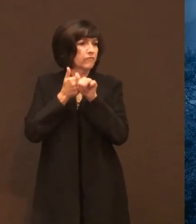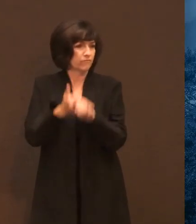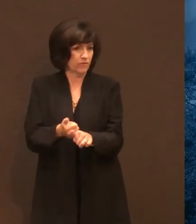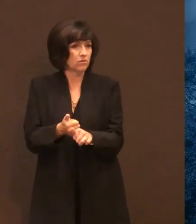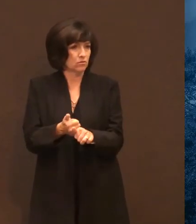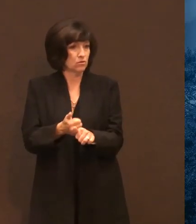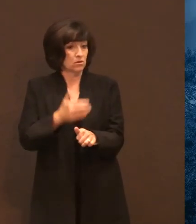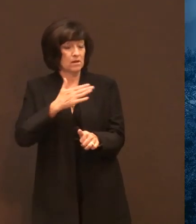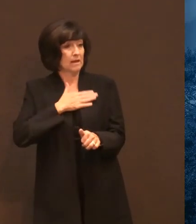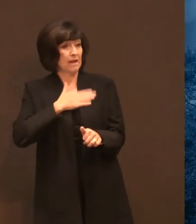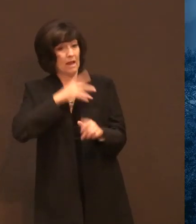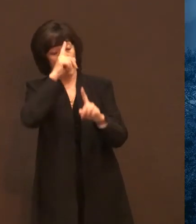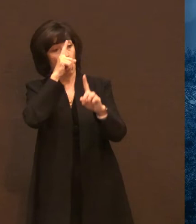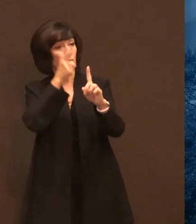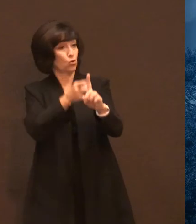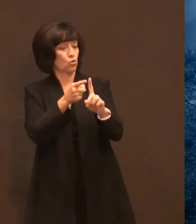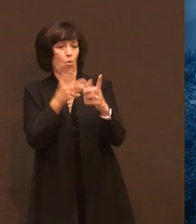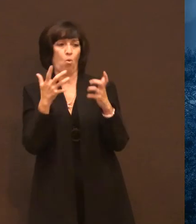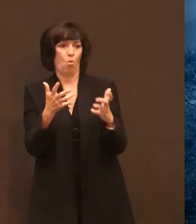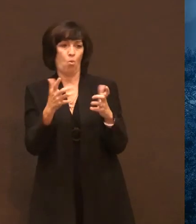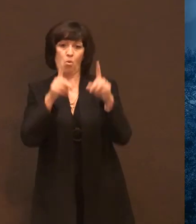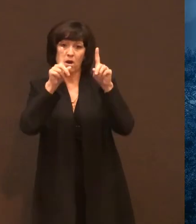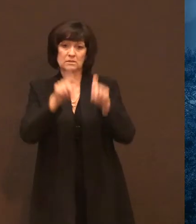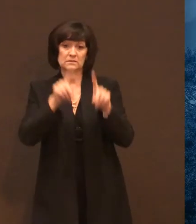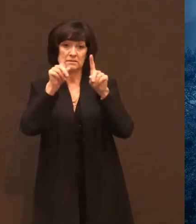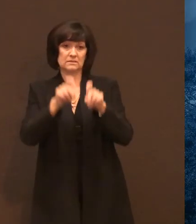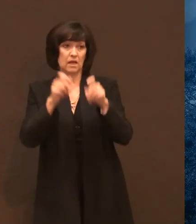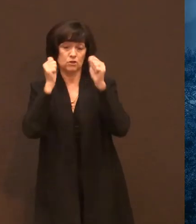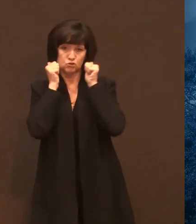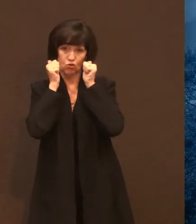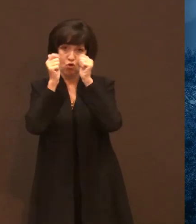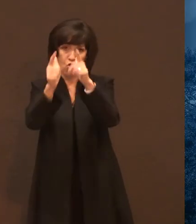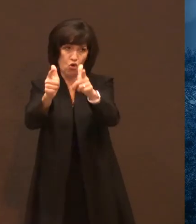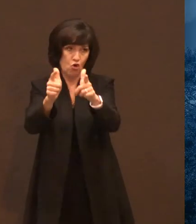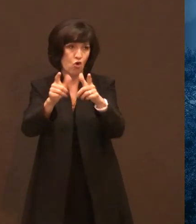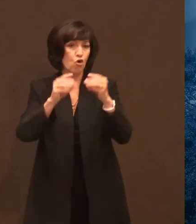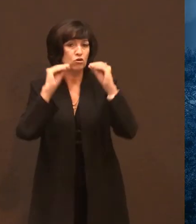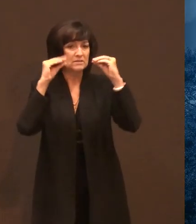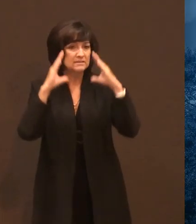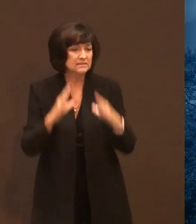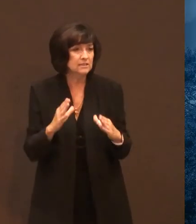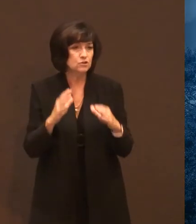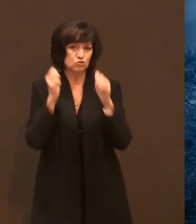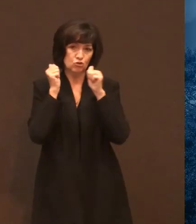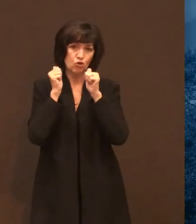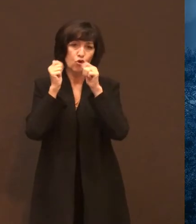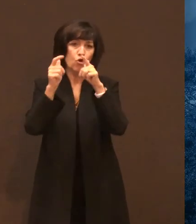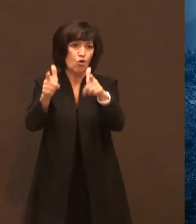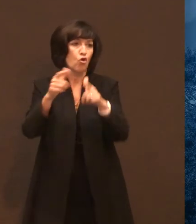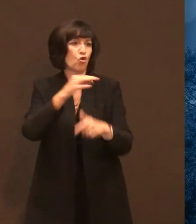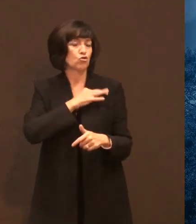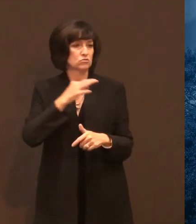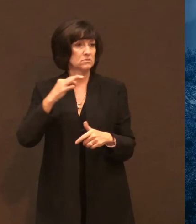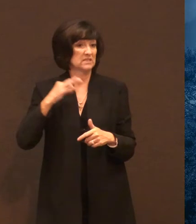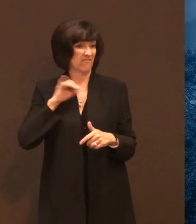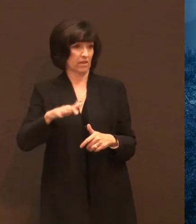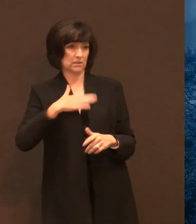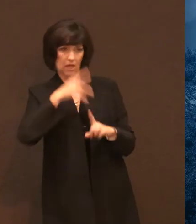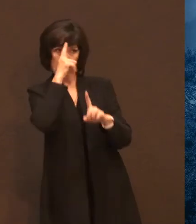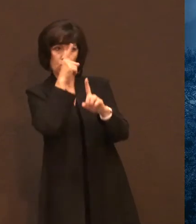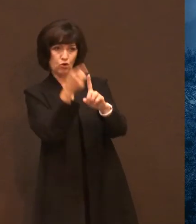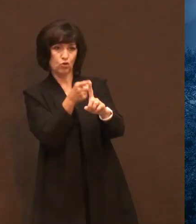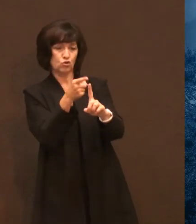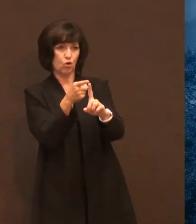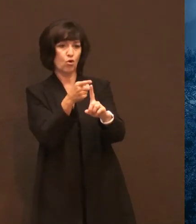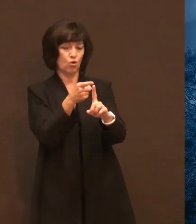our goal to test every teacher and staff member, a goal, having schools and districts open in a staggered